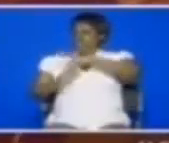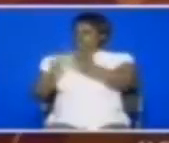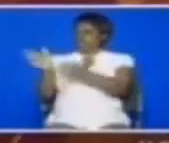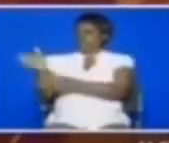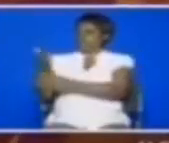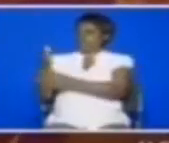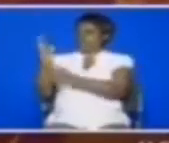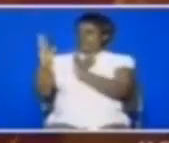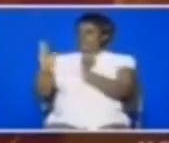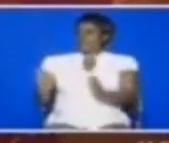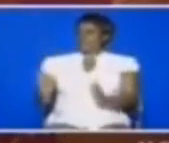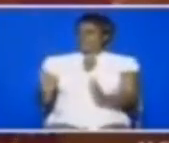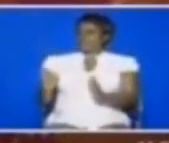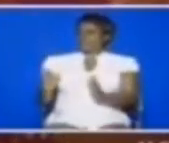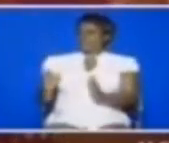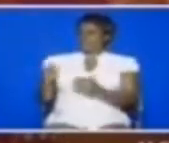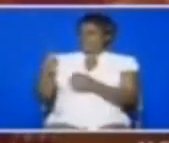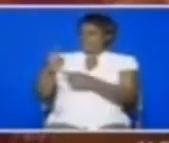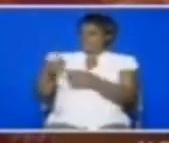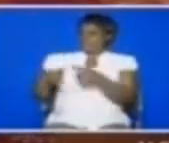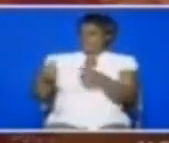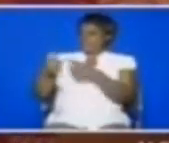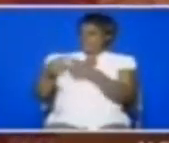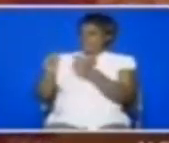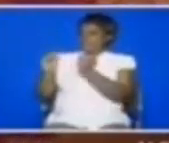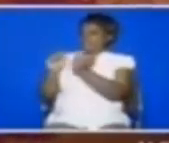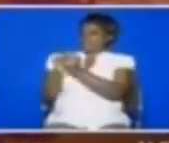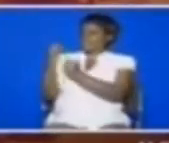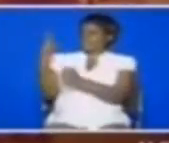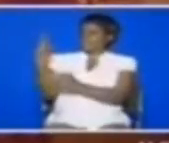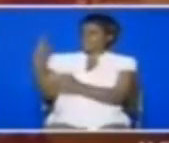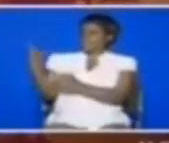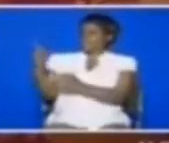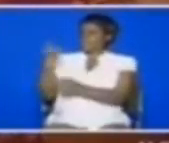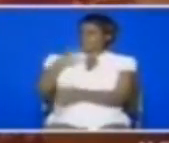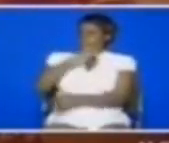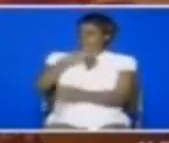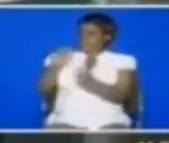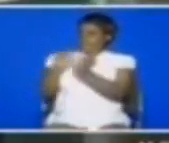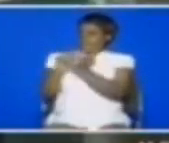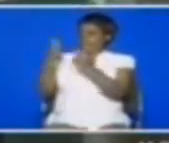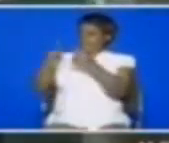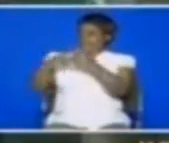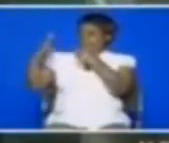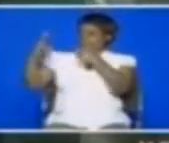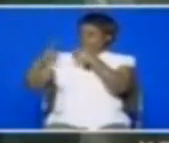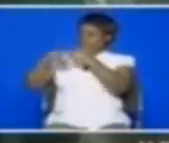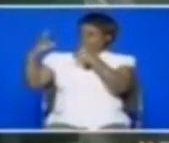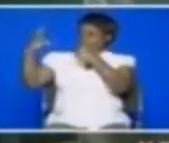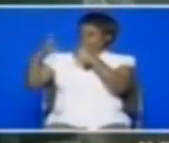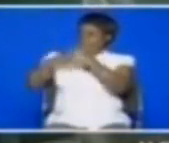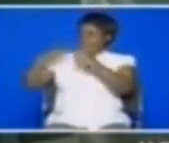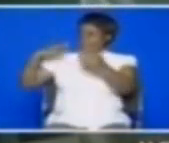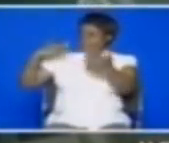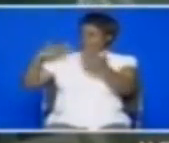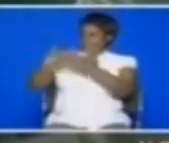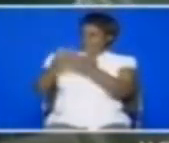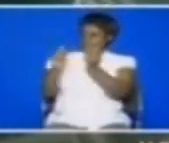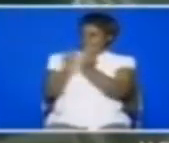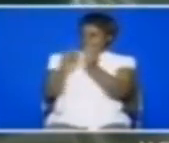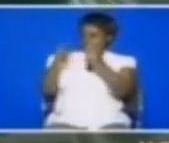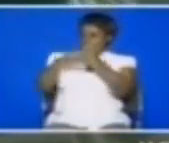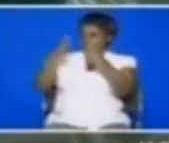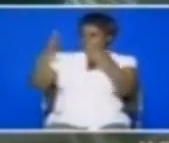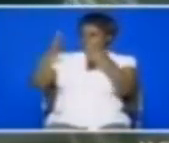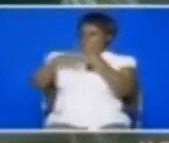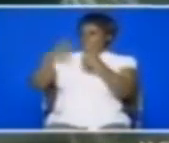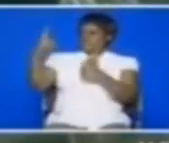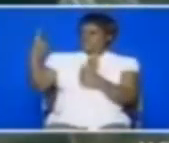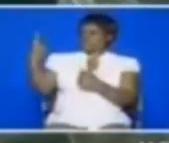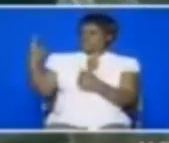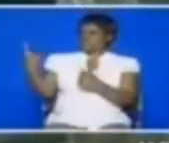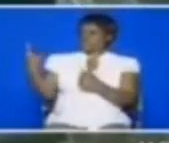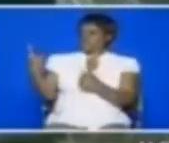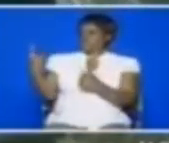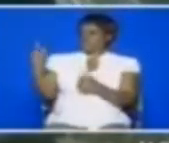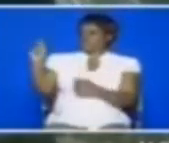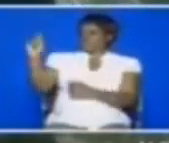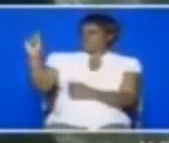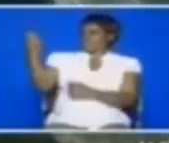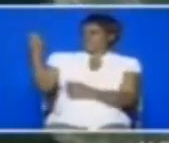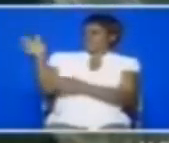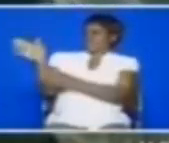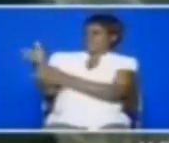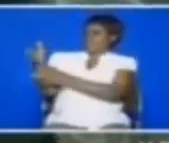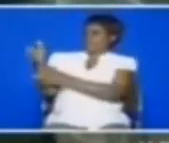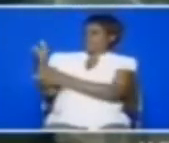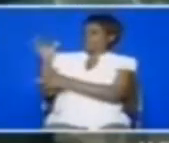for 13 straight years in key missions from 1978 to 1991, when he served as